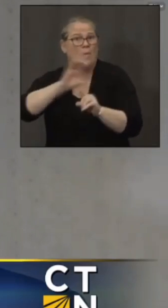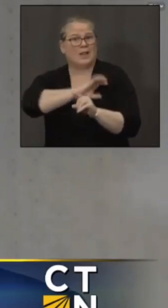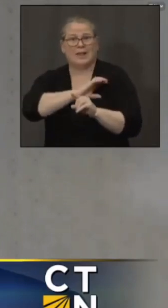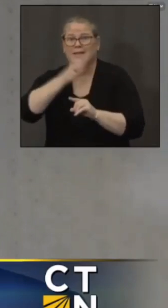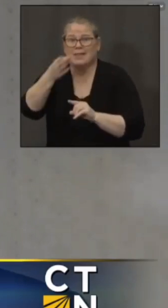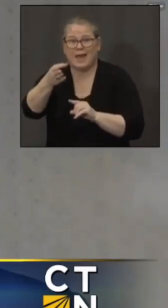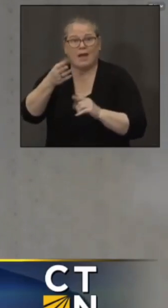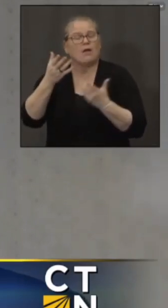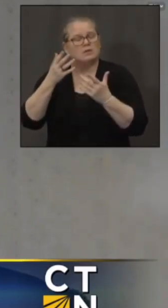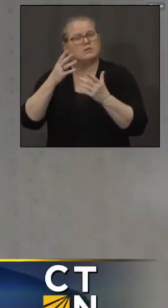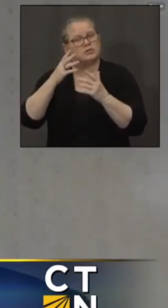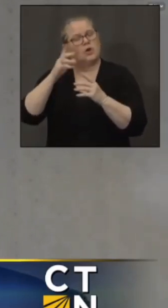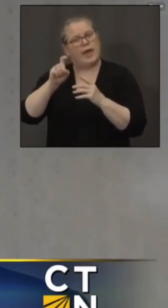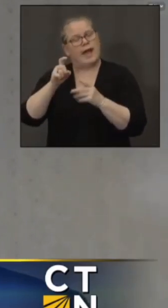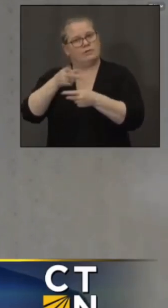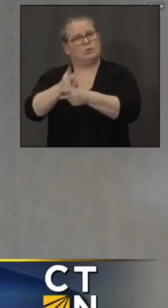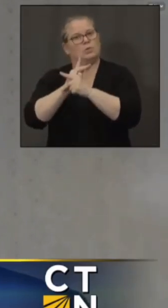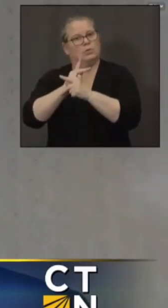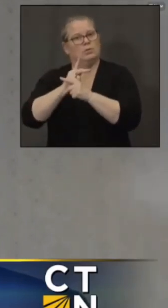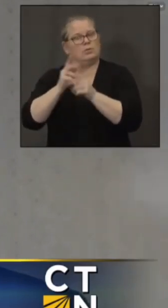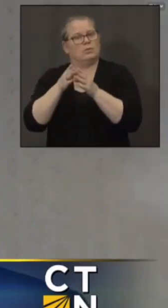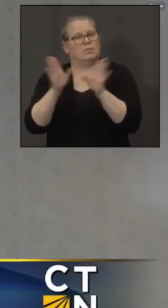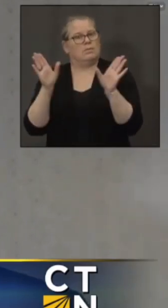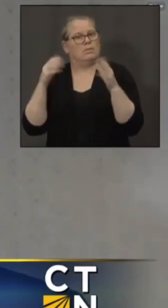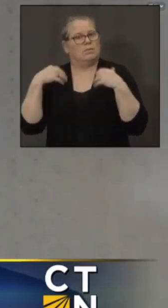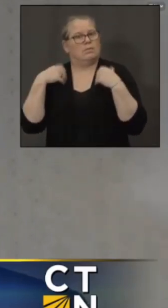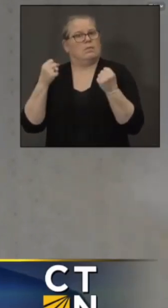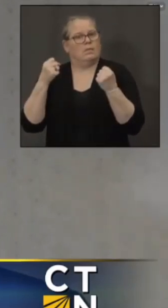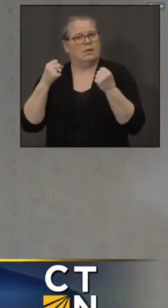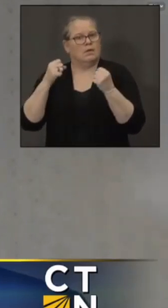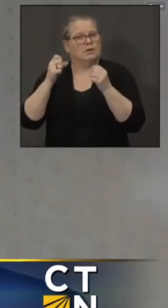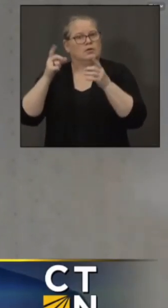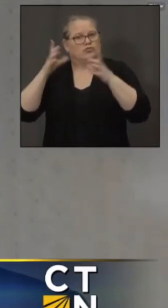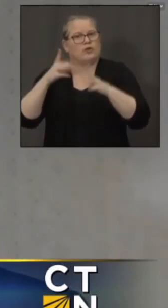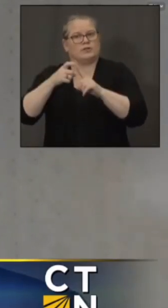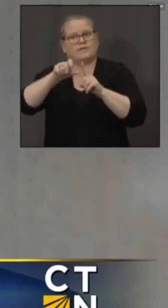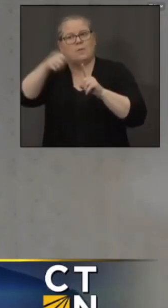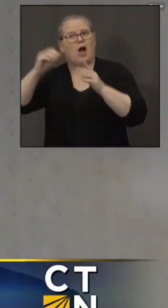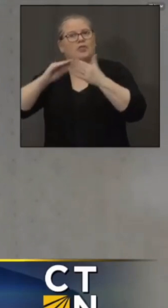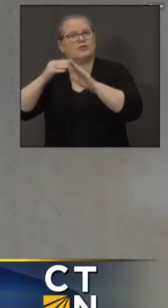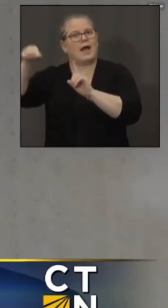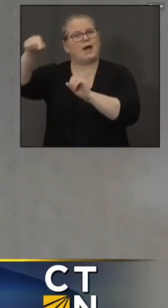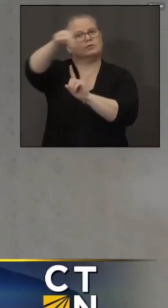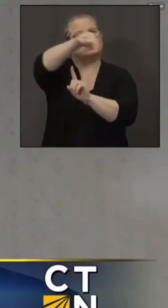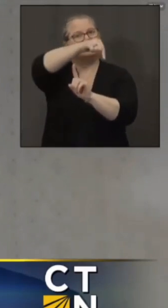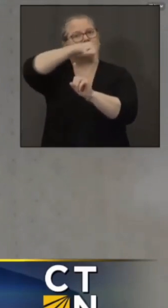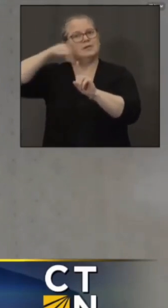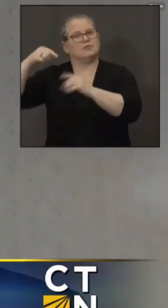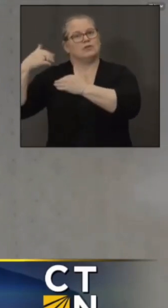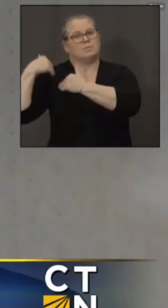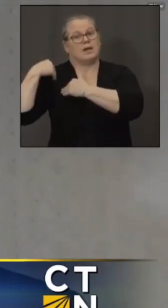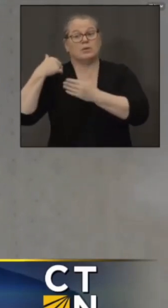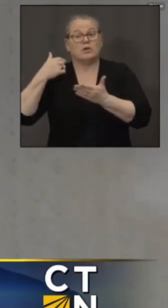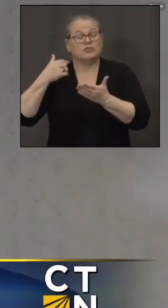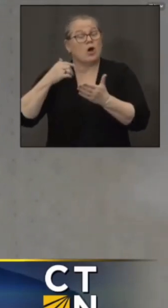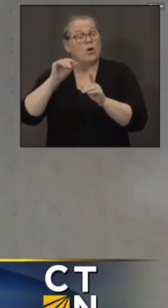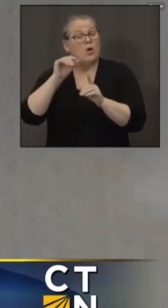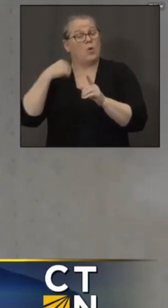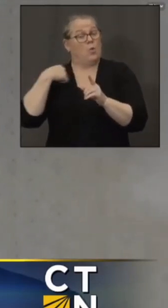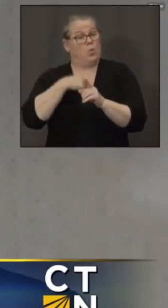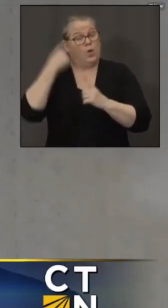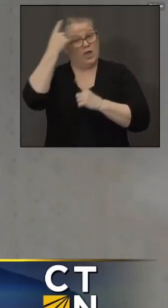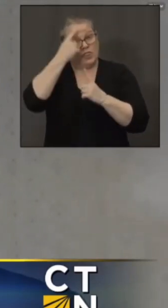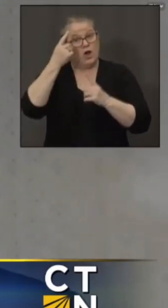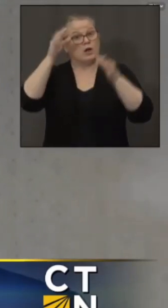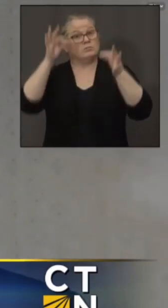resident troopers or such. We felt this was an important aspect. If we're going to raise these fines to this level to send a loud message, the state needs to be